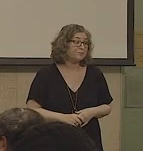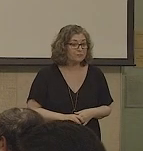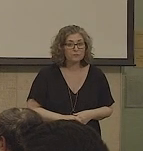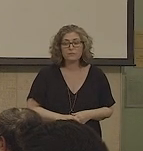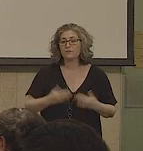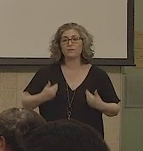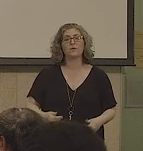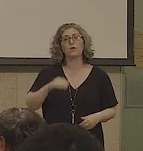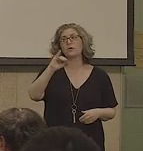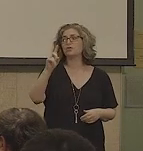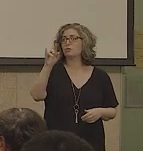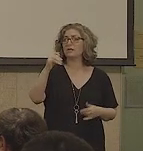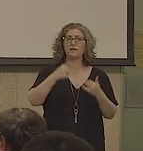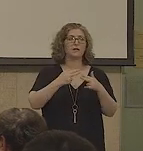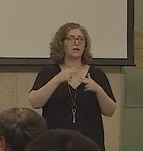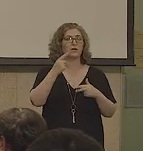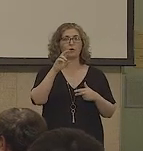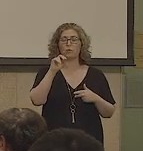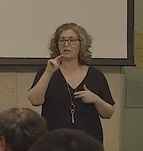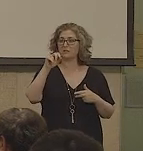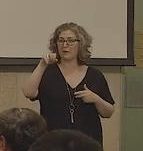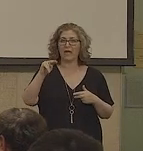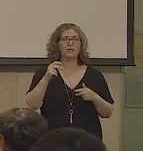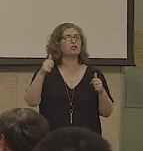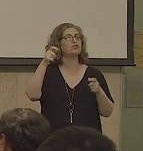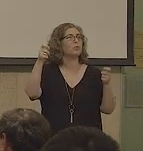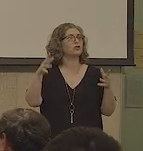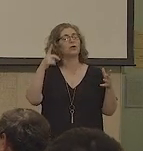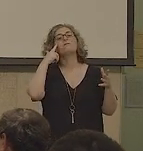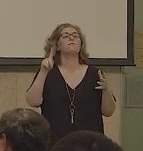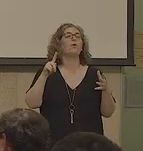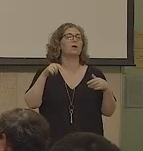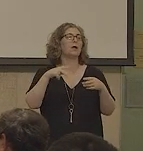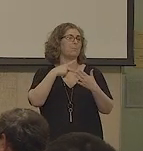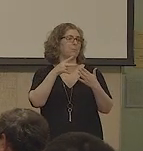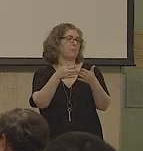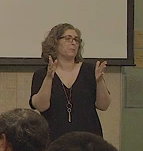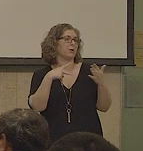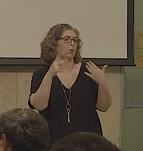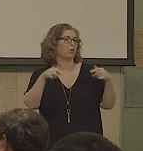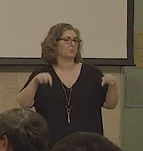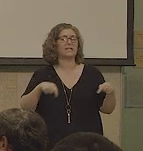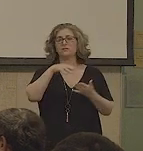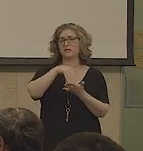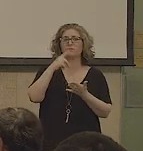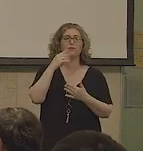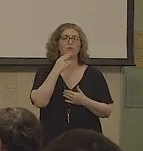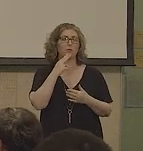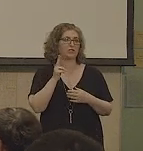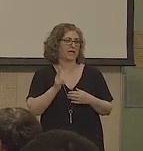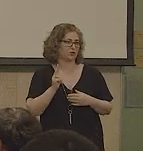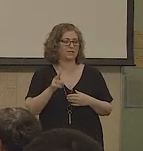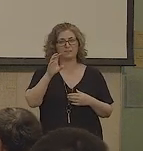So I'm Judy Greenspan, the Director of Public Programs here at the Center for Jewish History. And on behalf